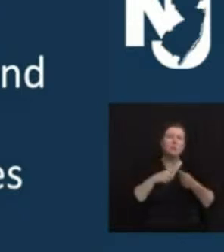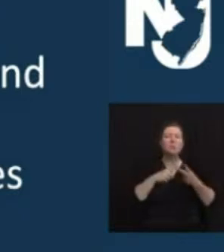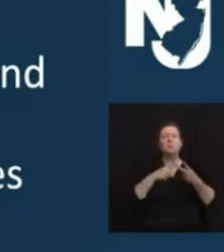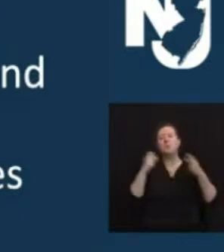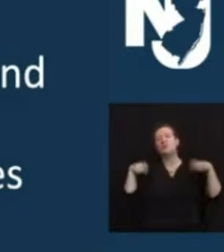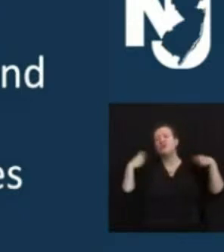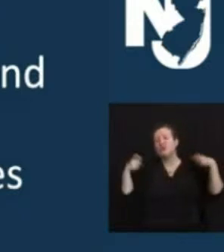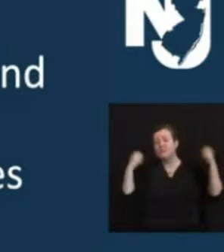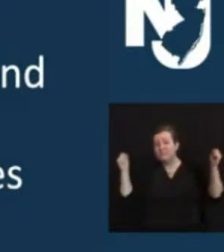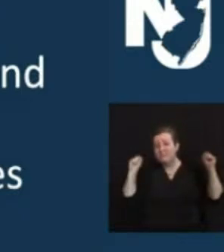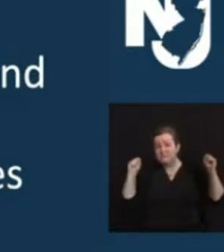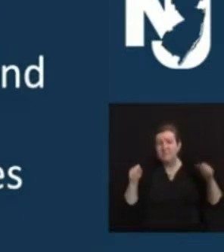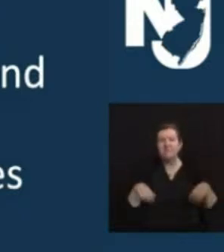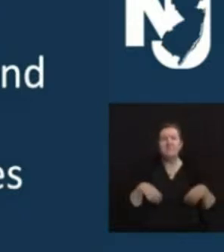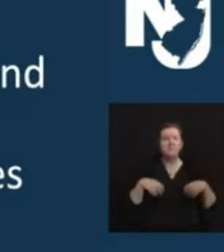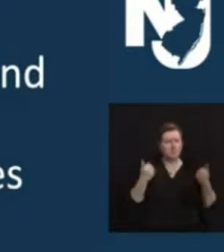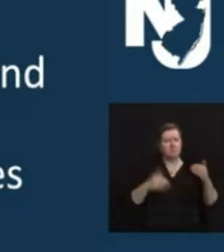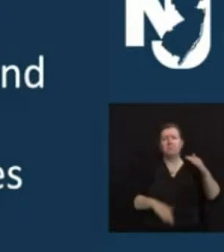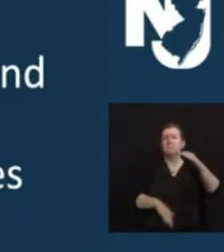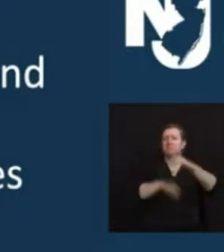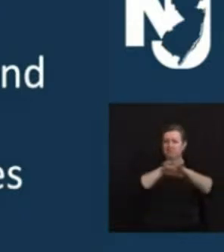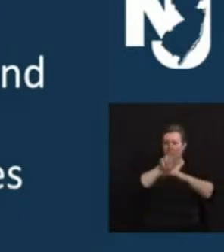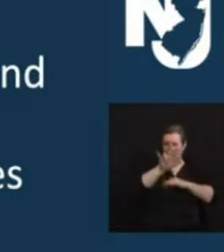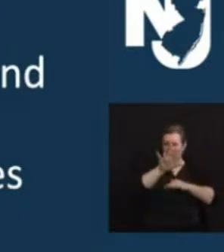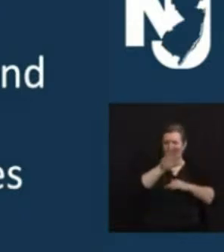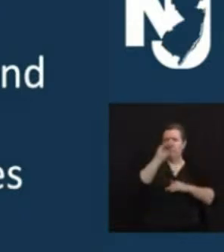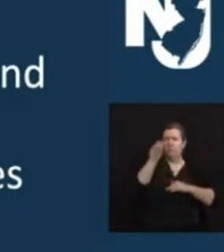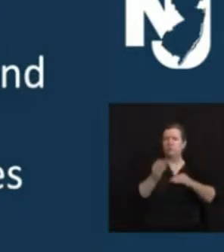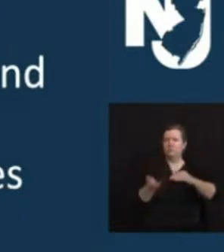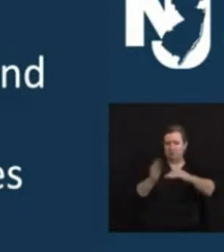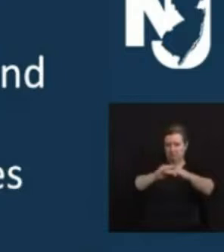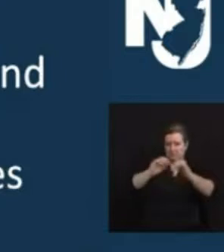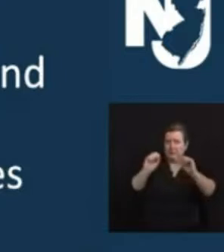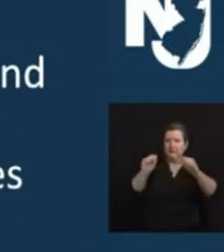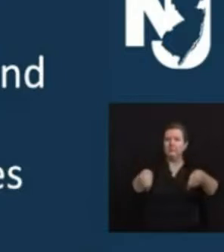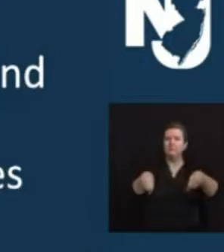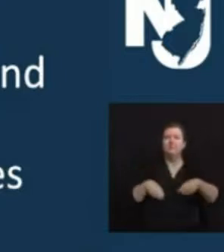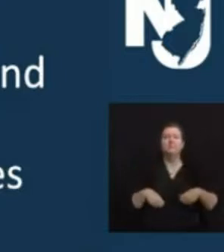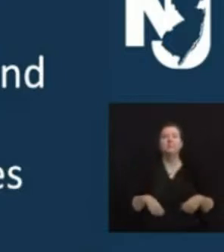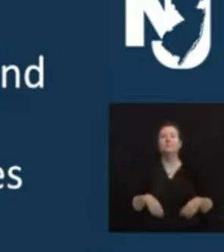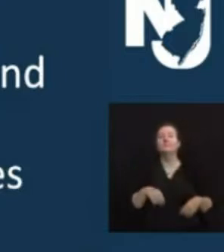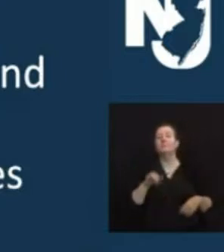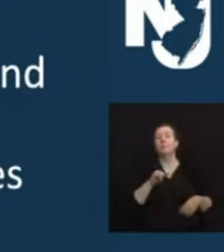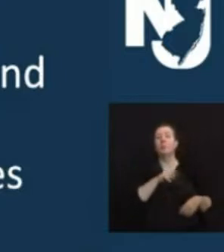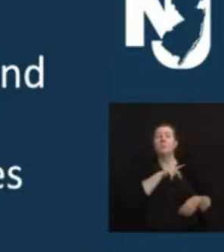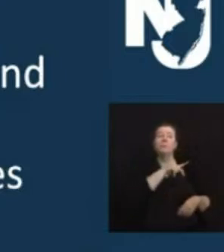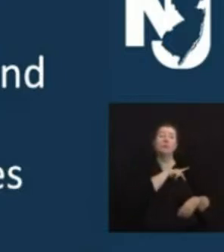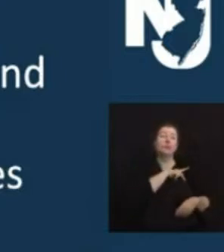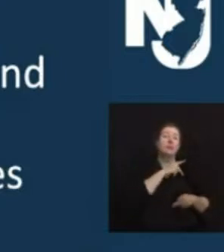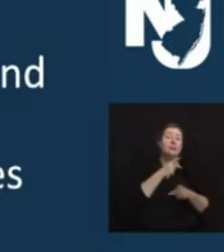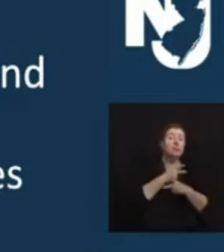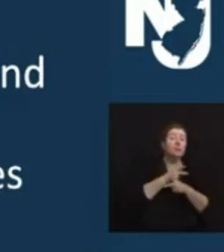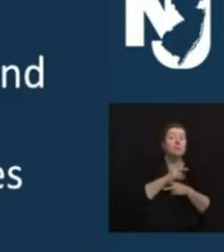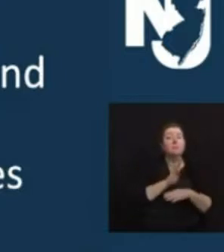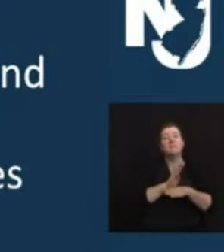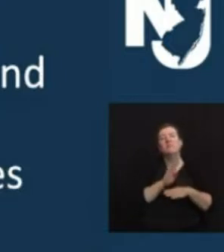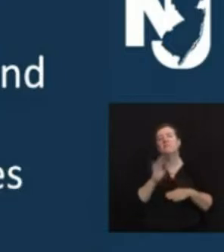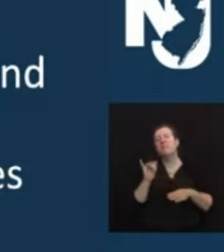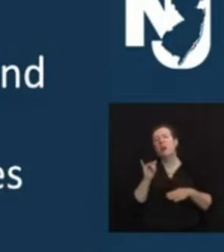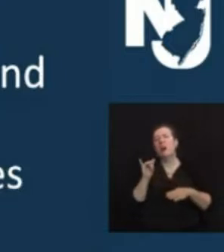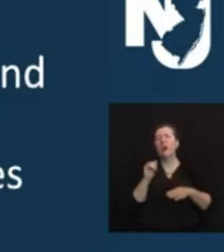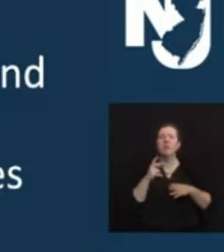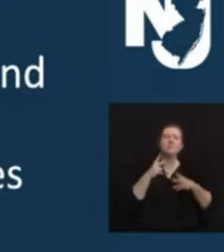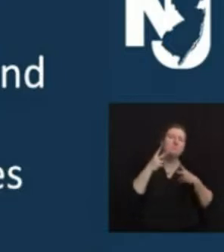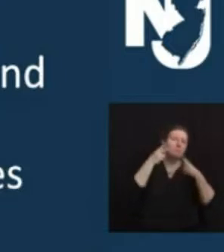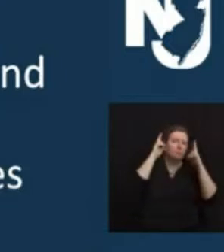also accommodate 35% of their capacities, as may all personal care businesses such as barbershops